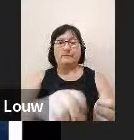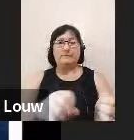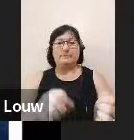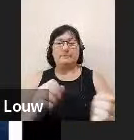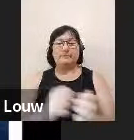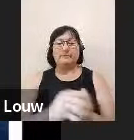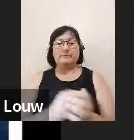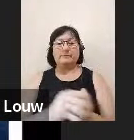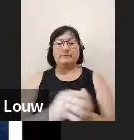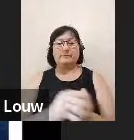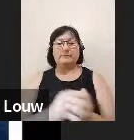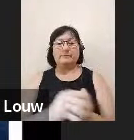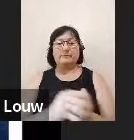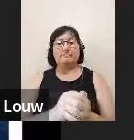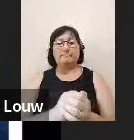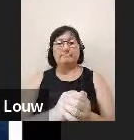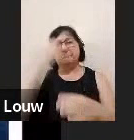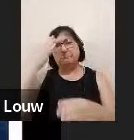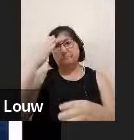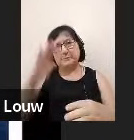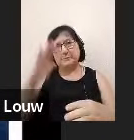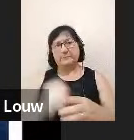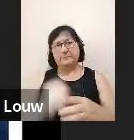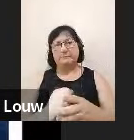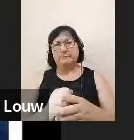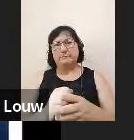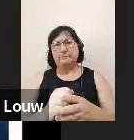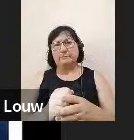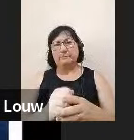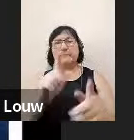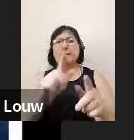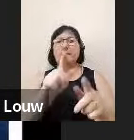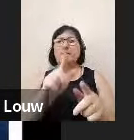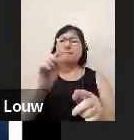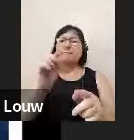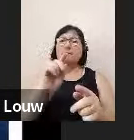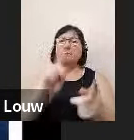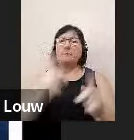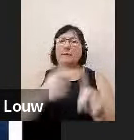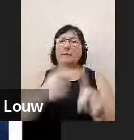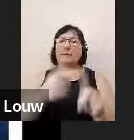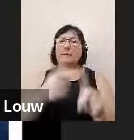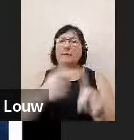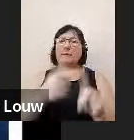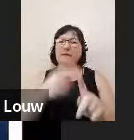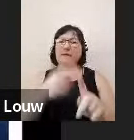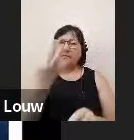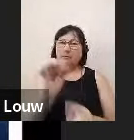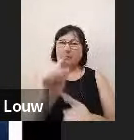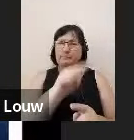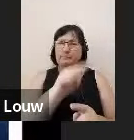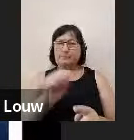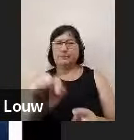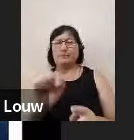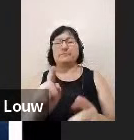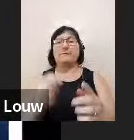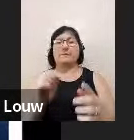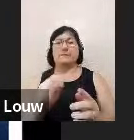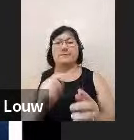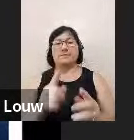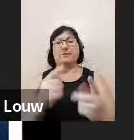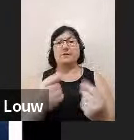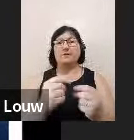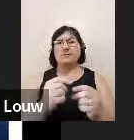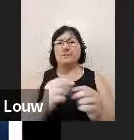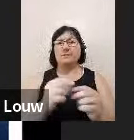than 30 localities. She's extremely passionate about trade facilitation and building a tax and customs system